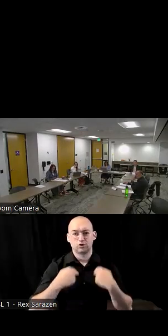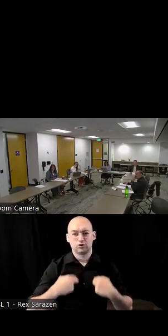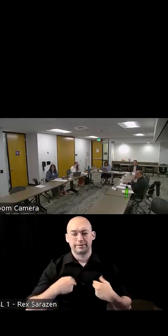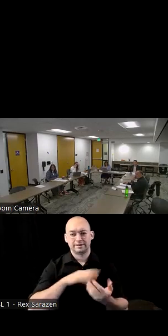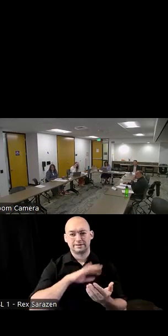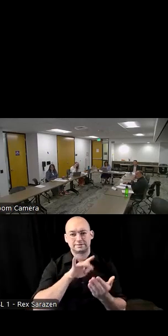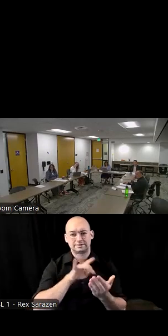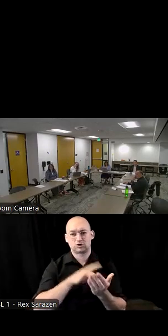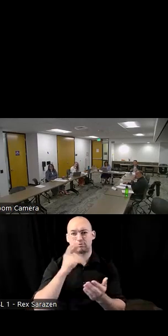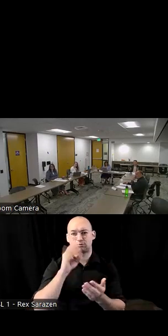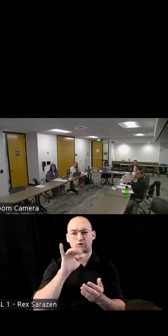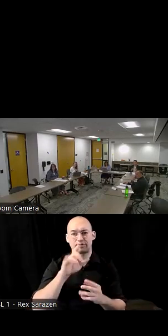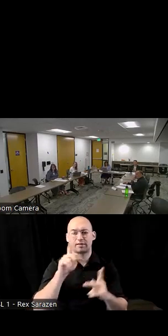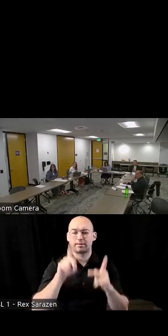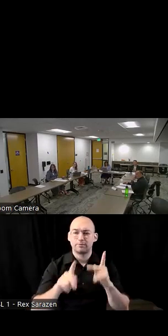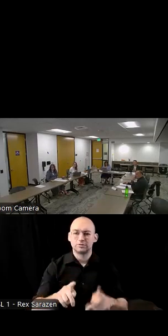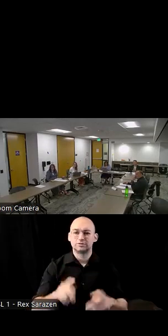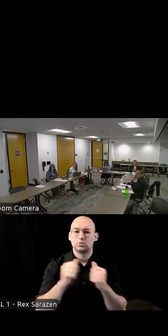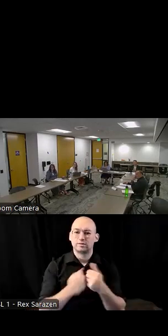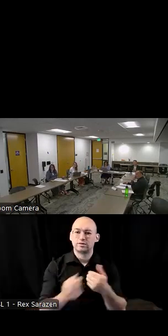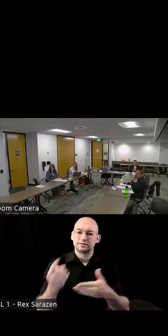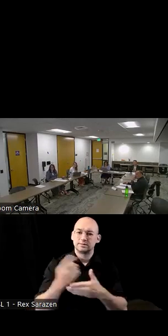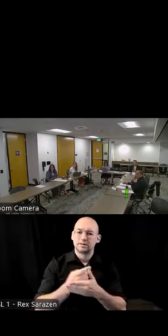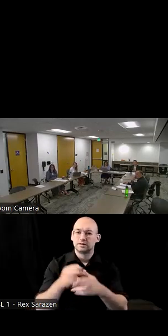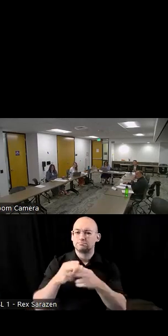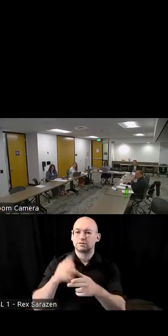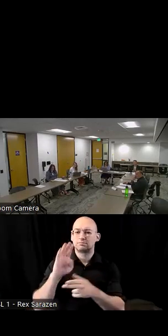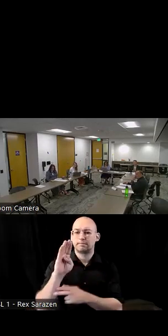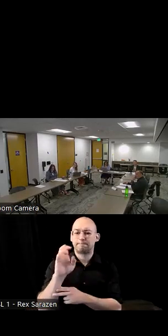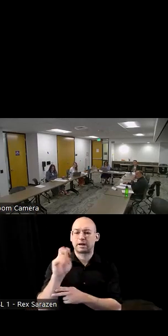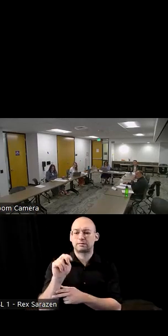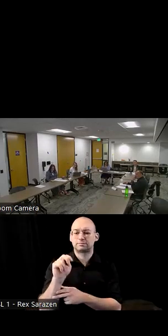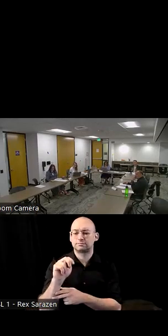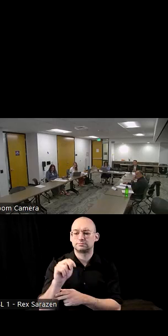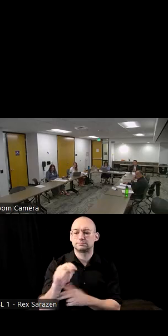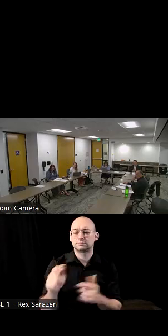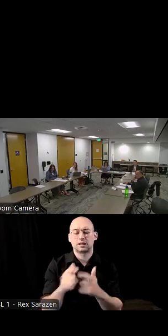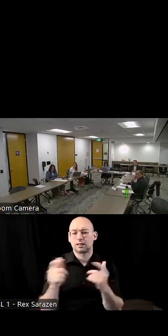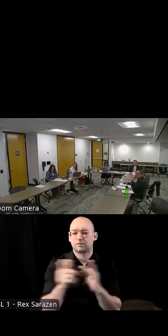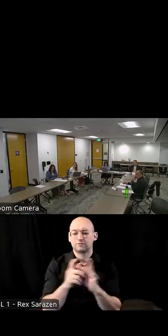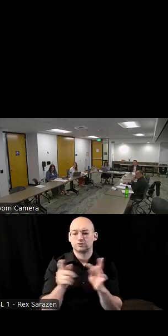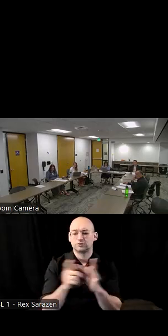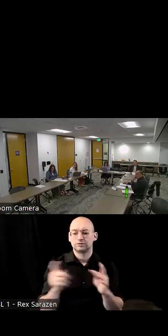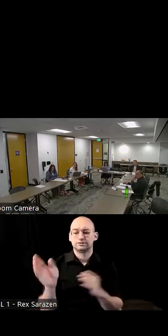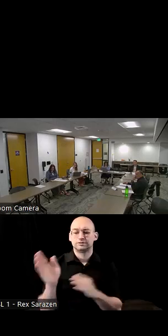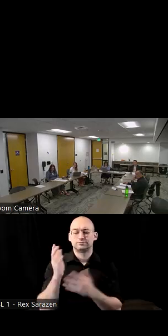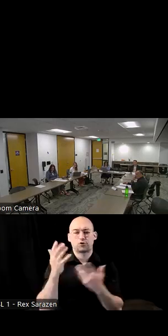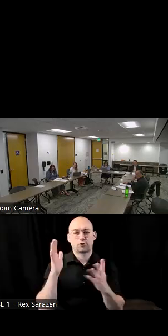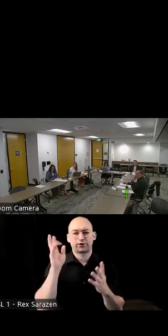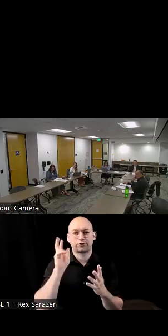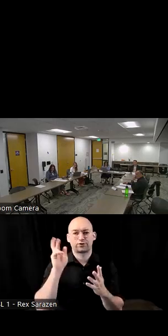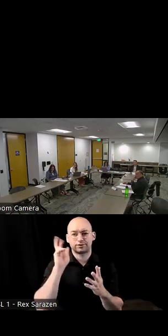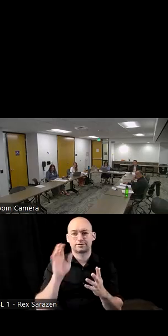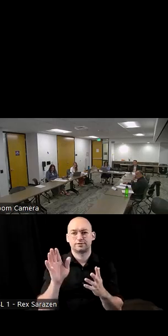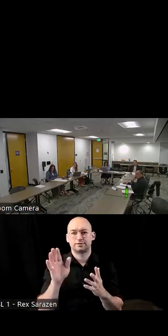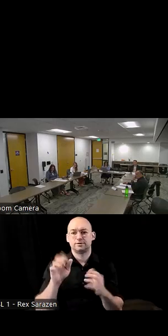disability. We named him Ben. And, you know, again, a lot of these stories, all of you have already heard, but, you know, you